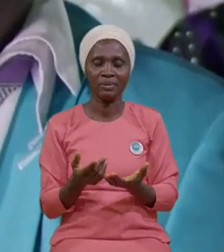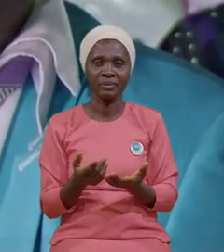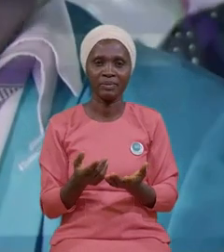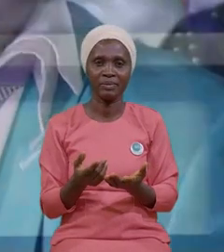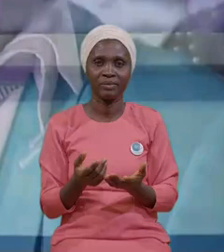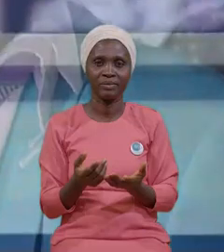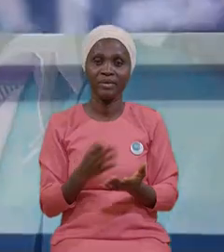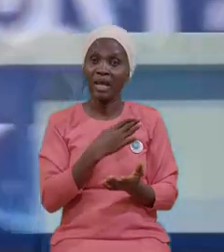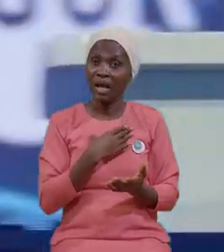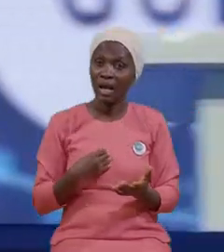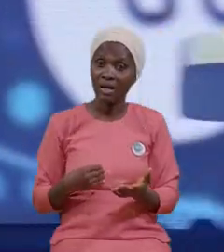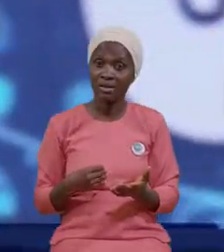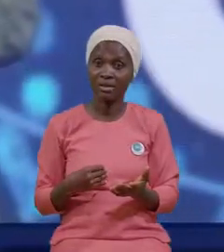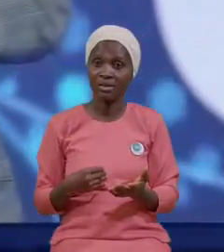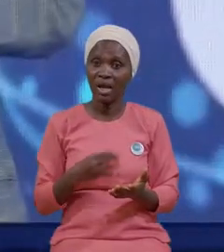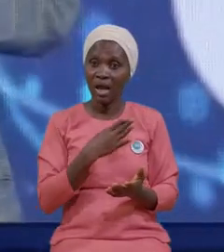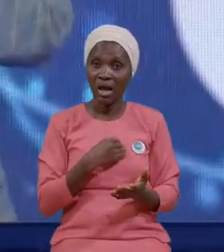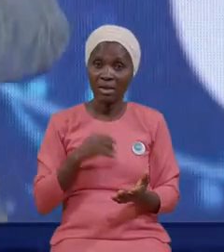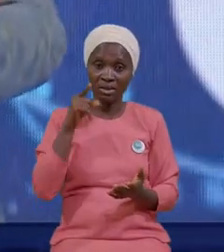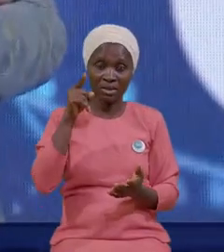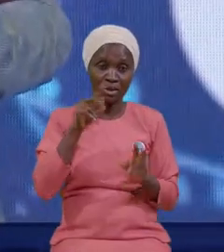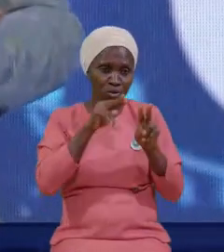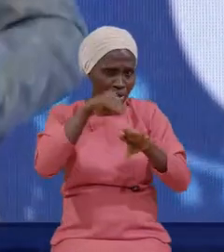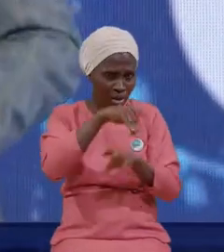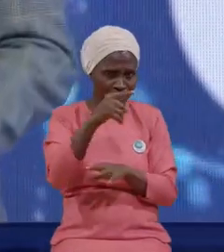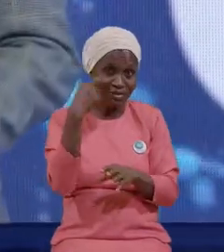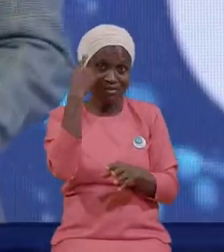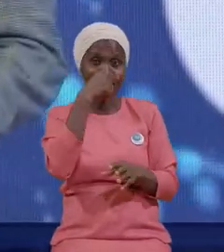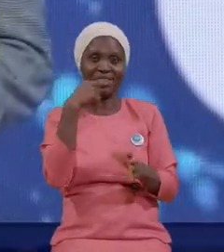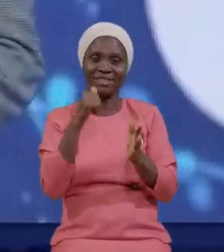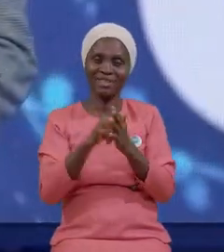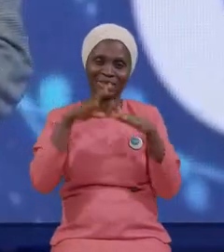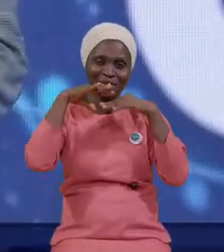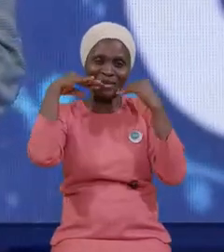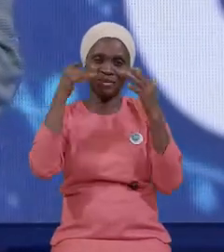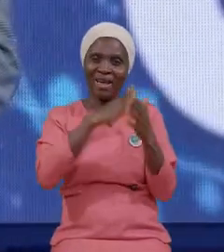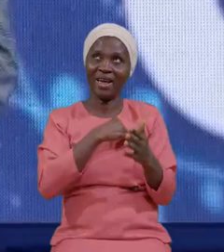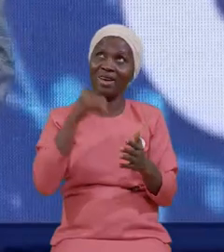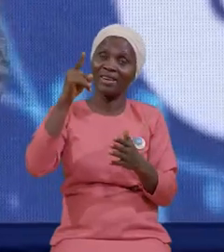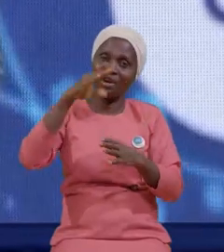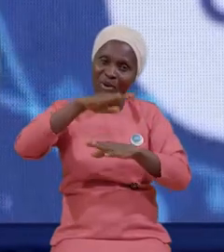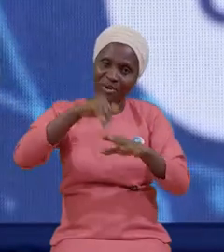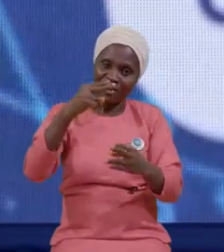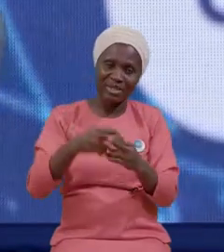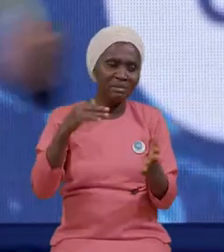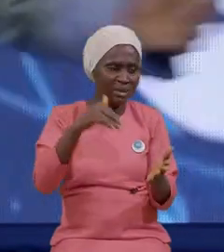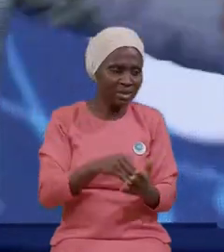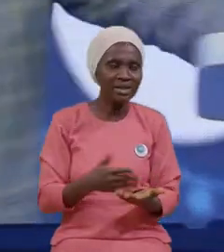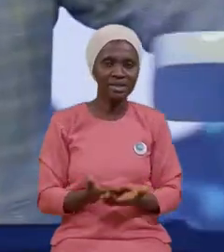And he looks at you face to face, and he smiles, and he mentions your name again.